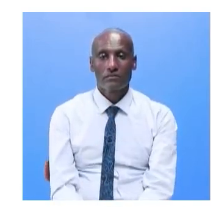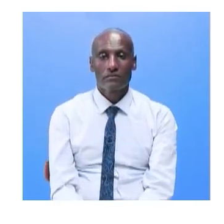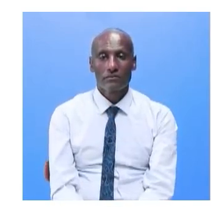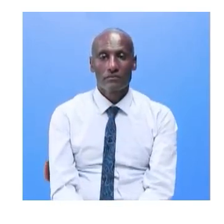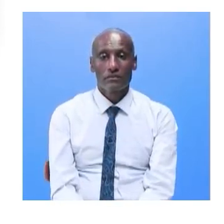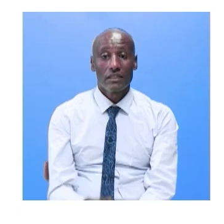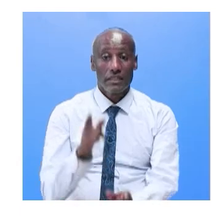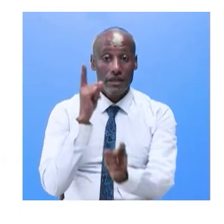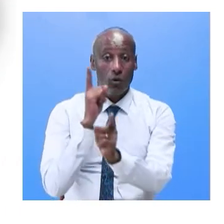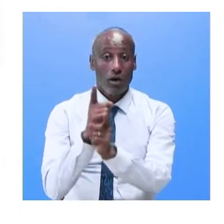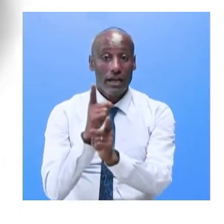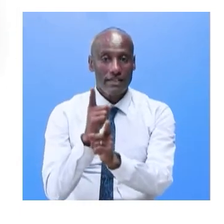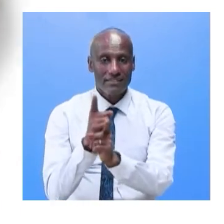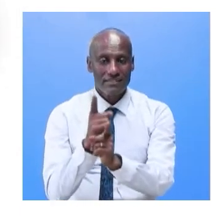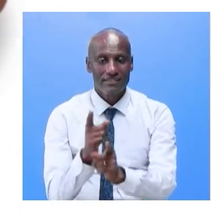the correct